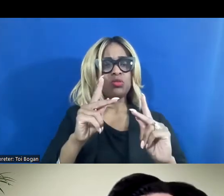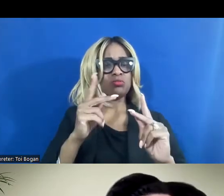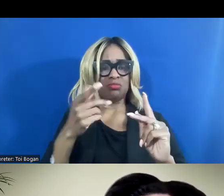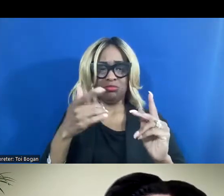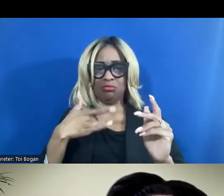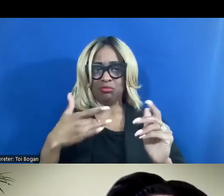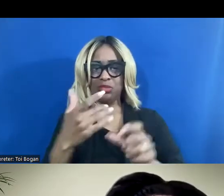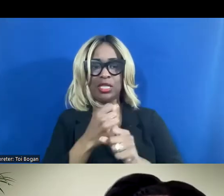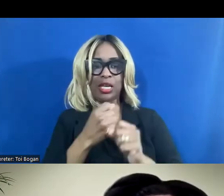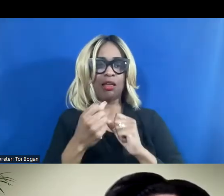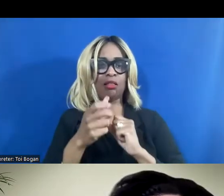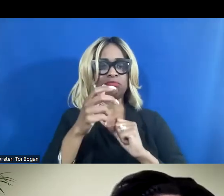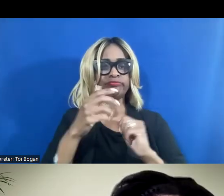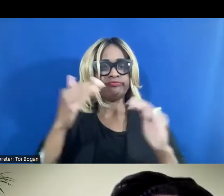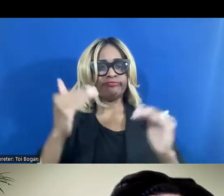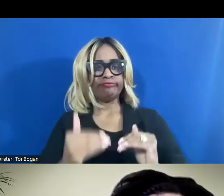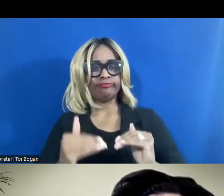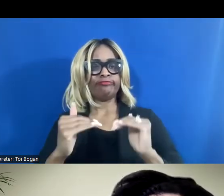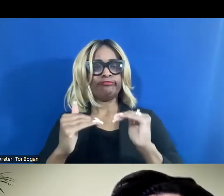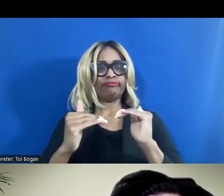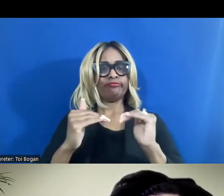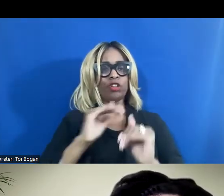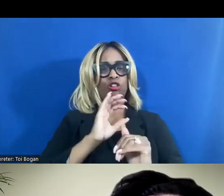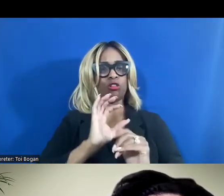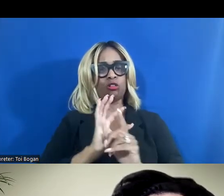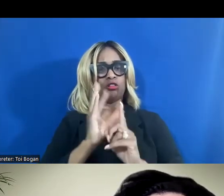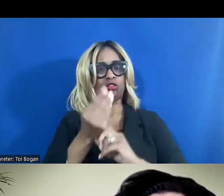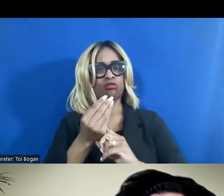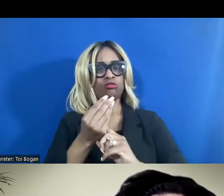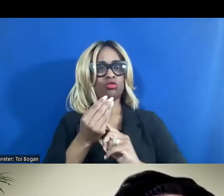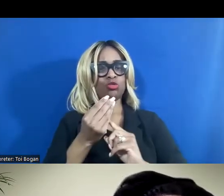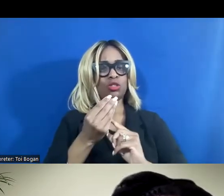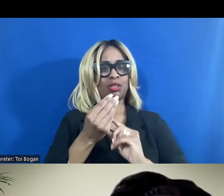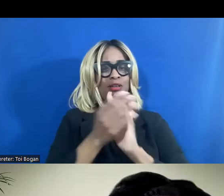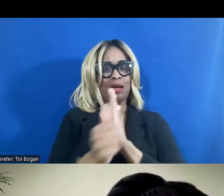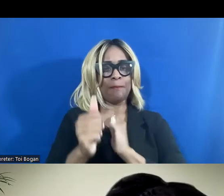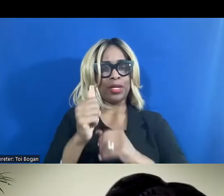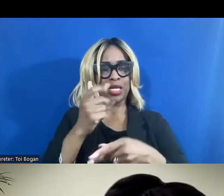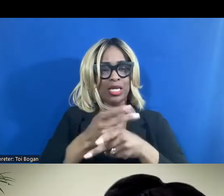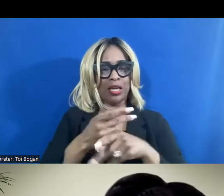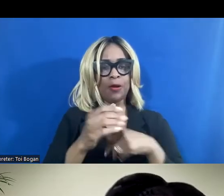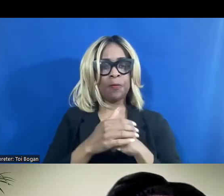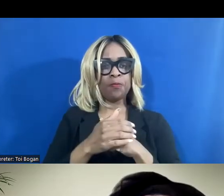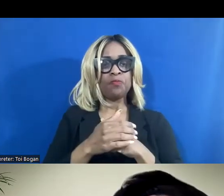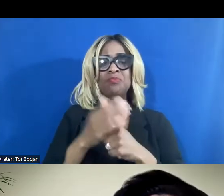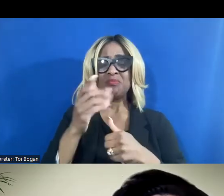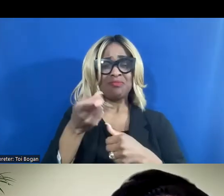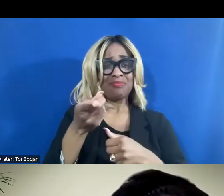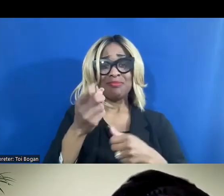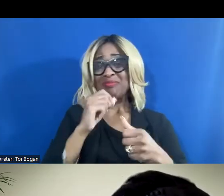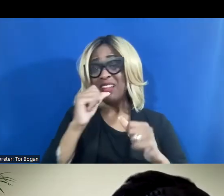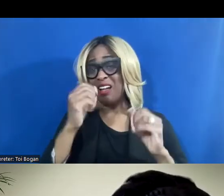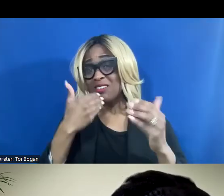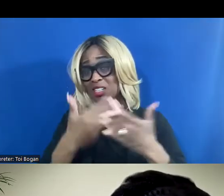I'm sure many folks have had maybe a not so great experience with a